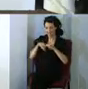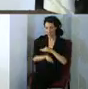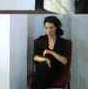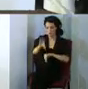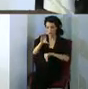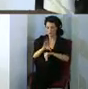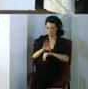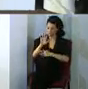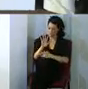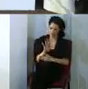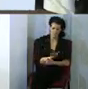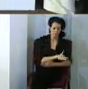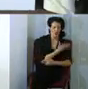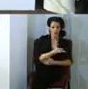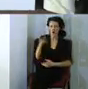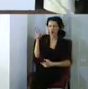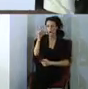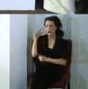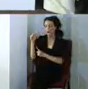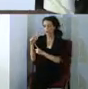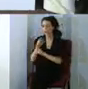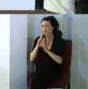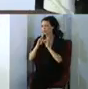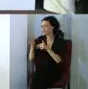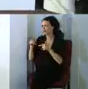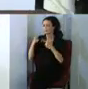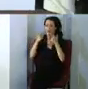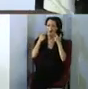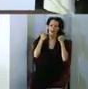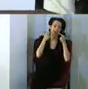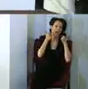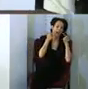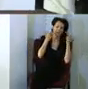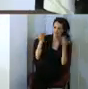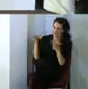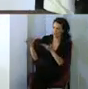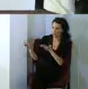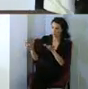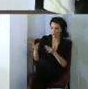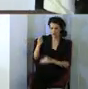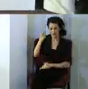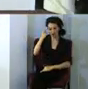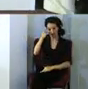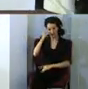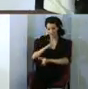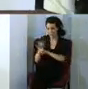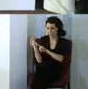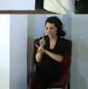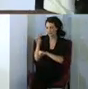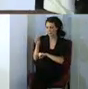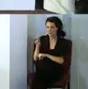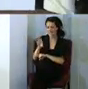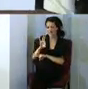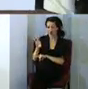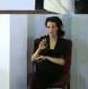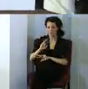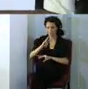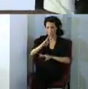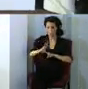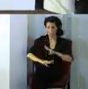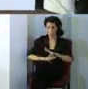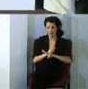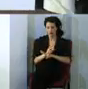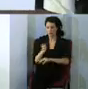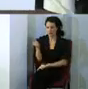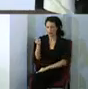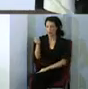we have heard your word, as we have responded, as we have laughed, and as we have brought to mind the various needs of our world, we now pause